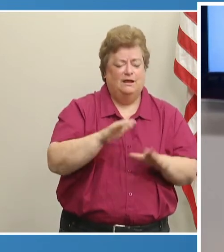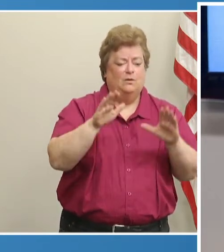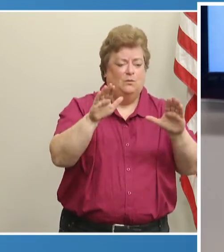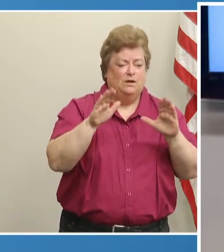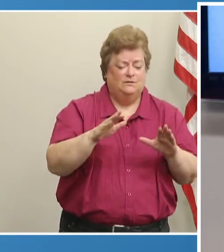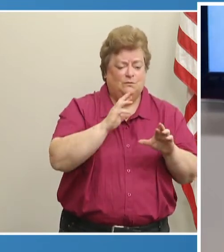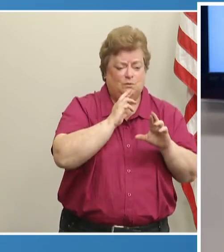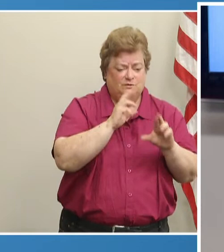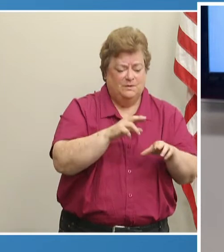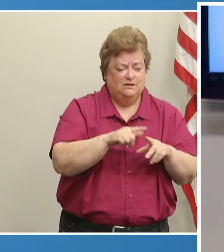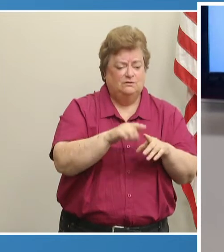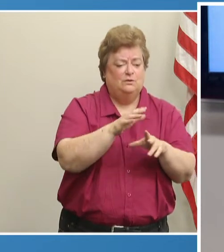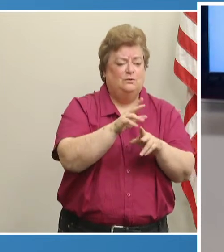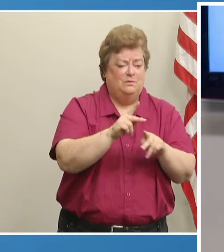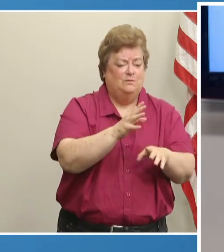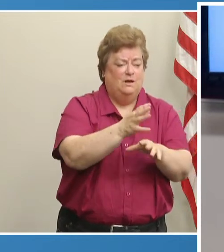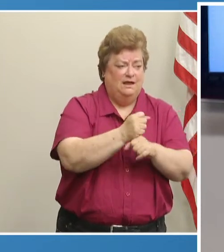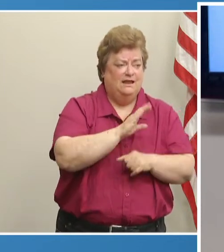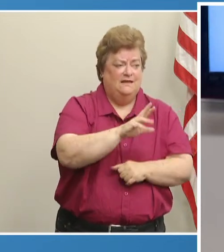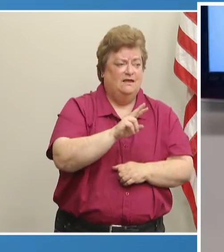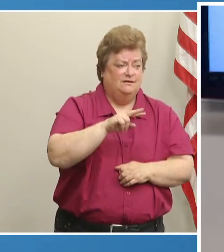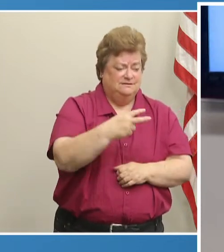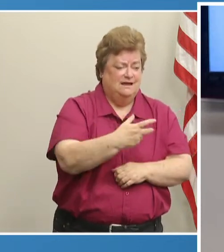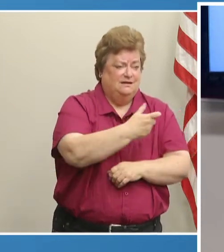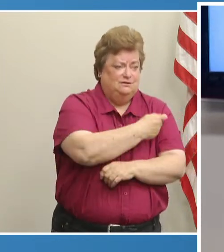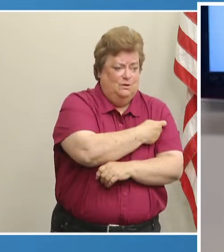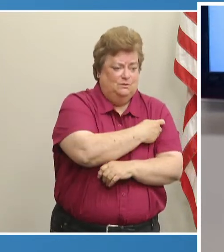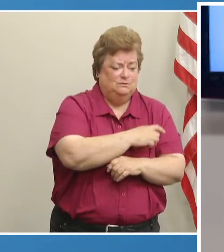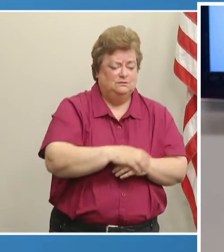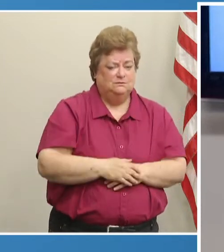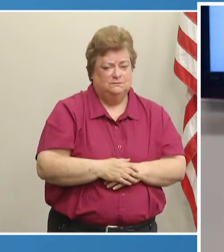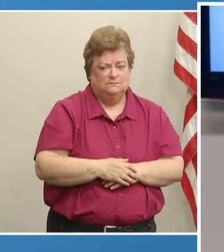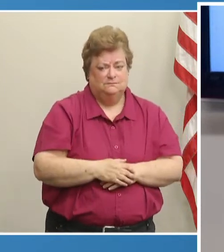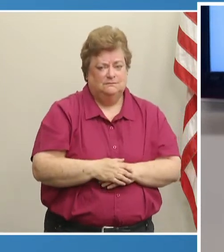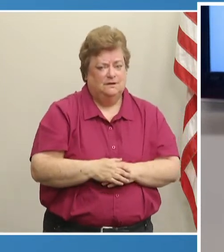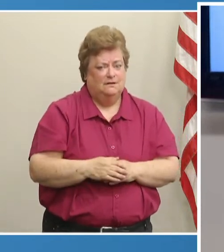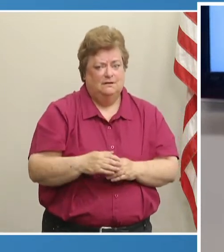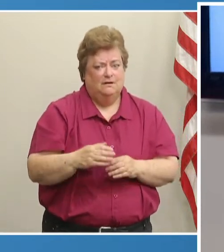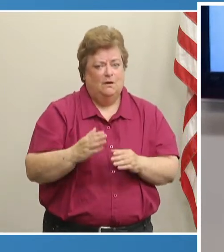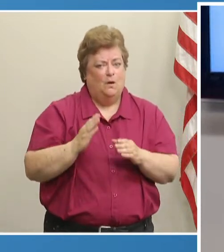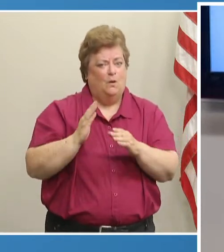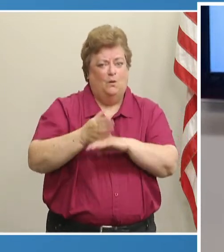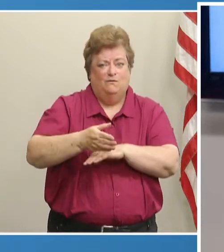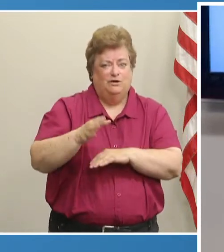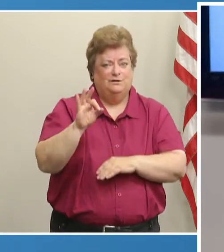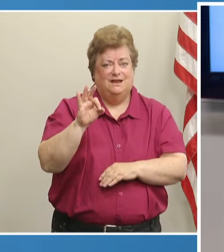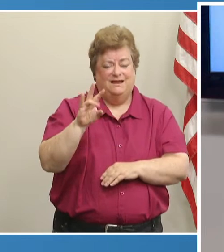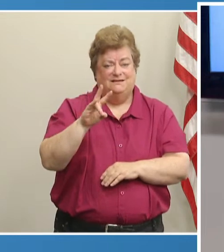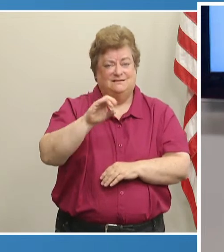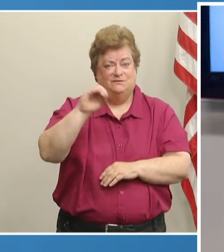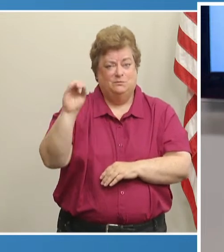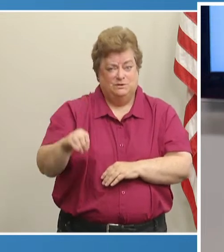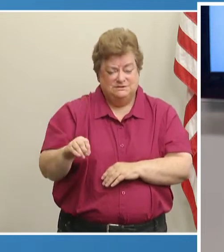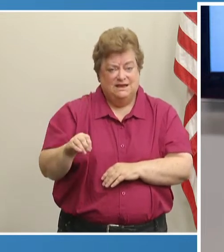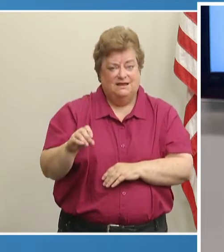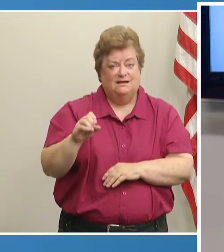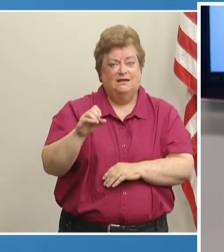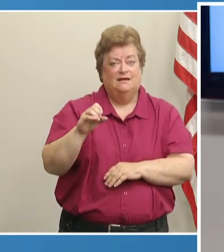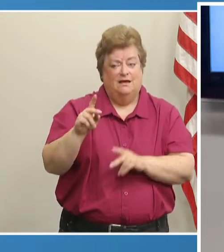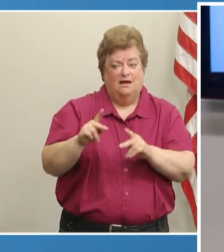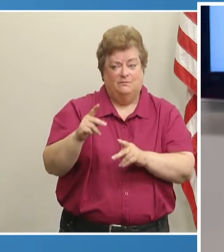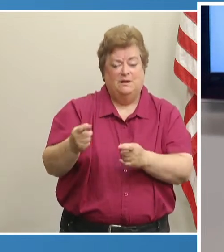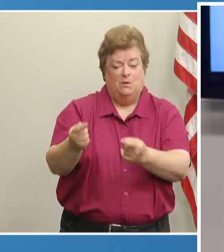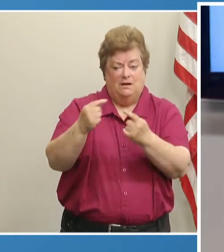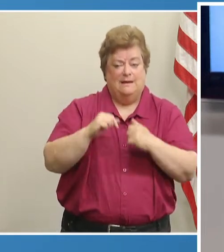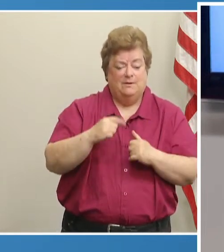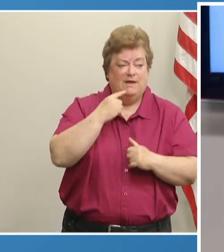response to people getting their second dose. Well over 97% of people have come back for